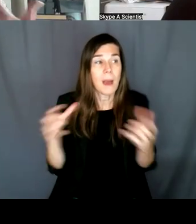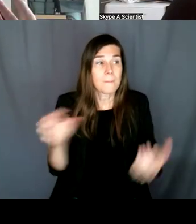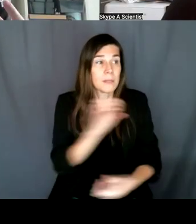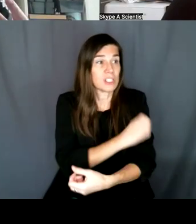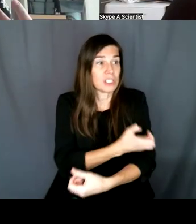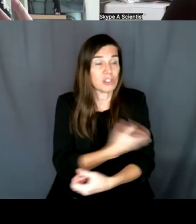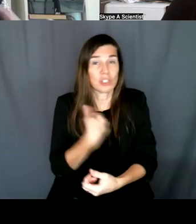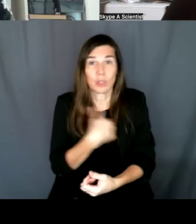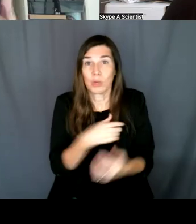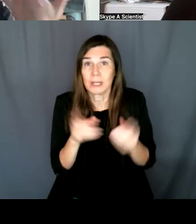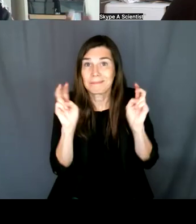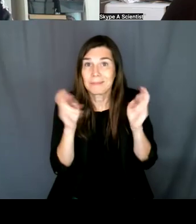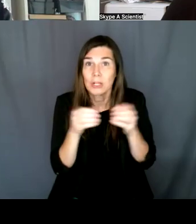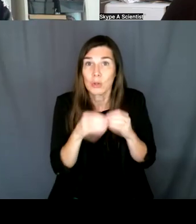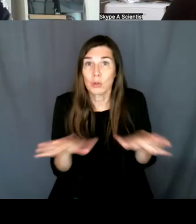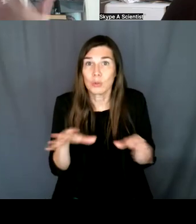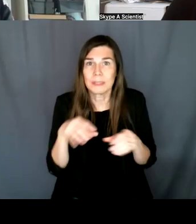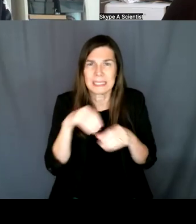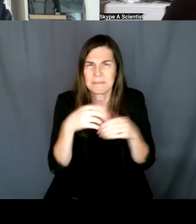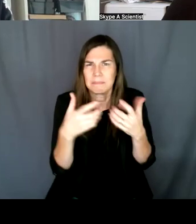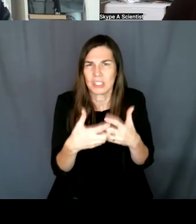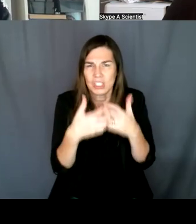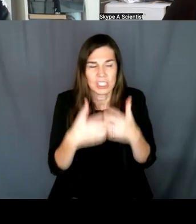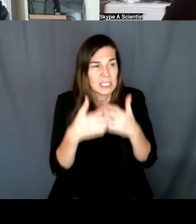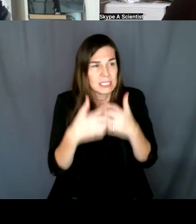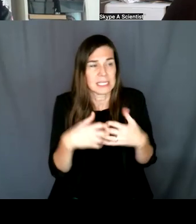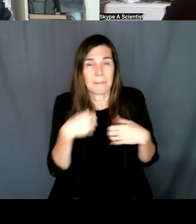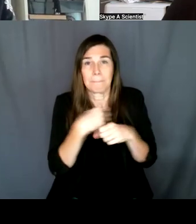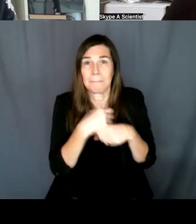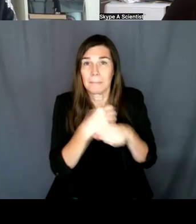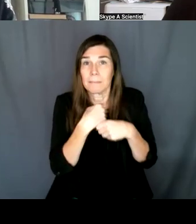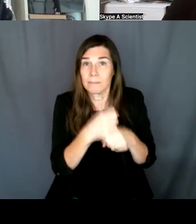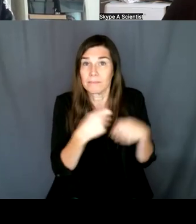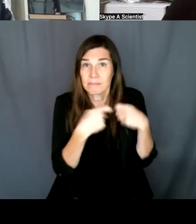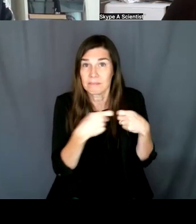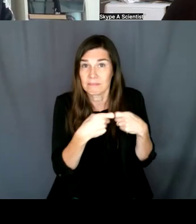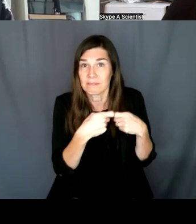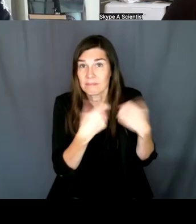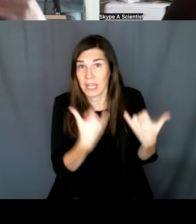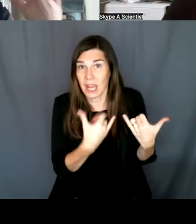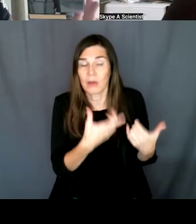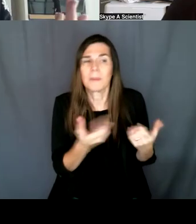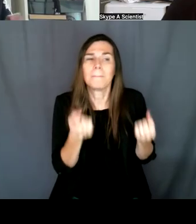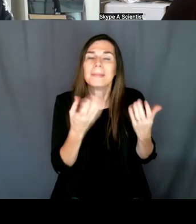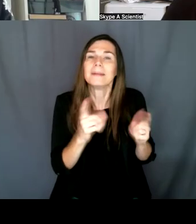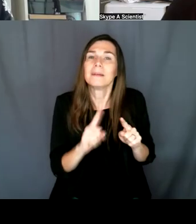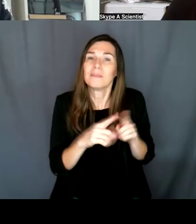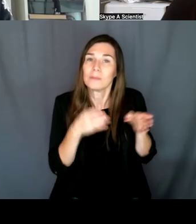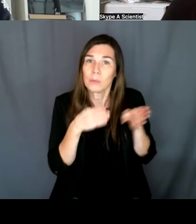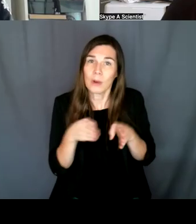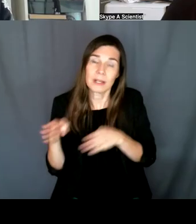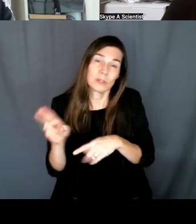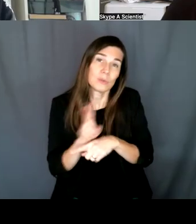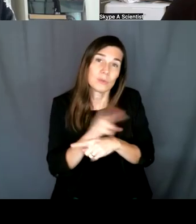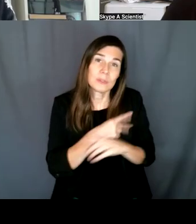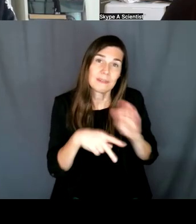we in the machines that we have that currently generate electricity. Hmm. So there's a lot of ways that we can use physics principles to do